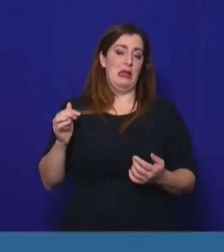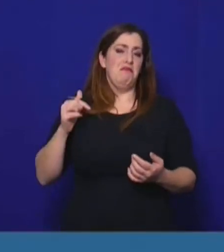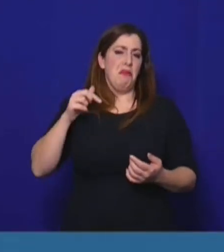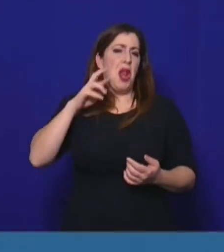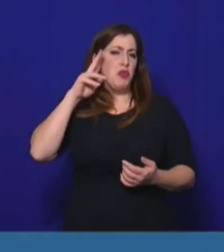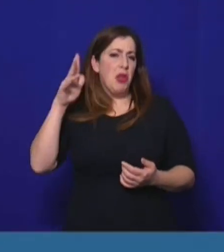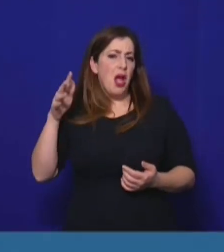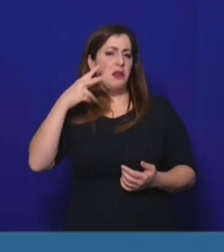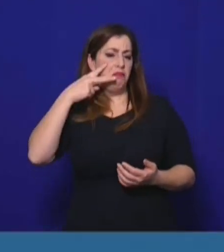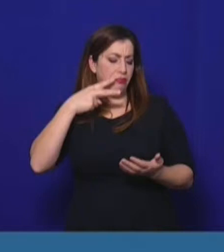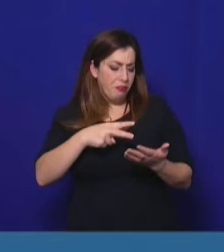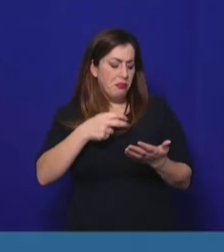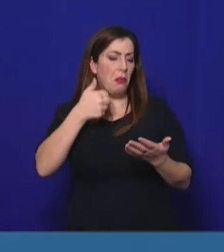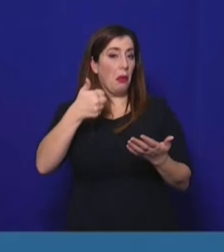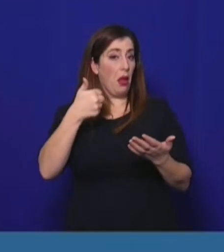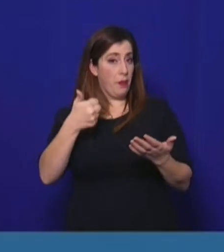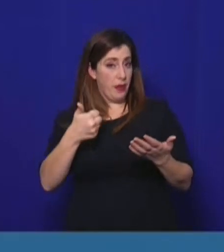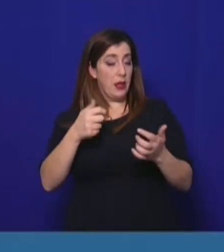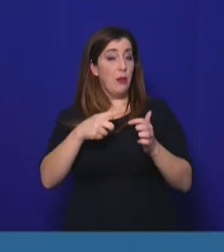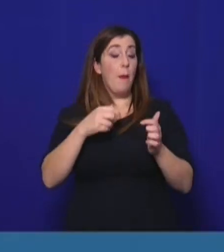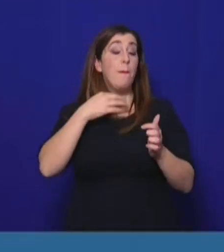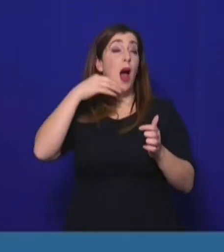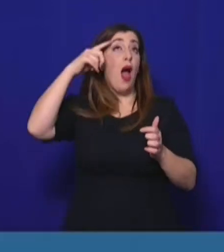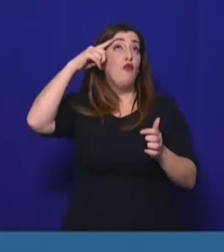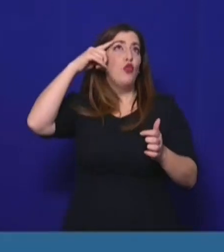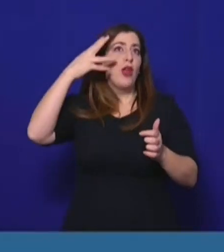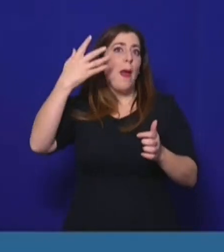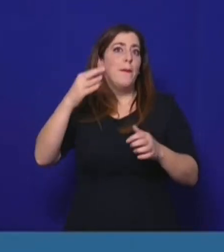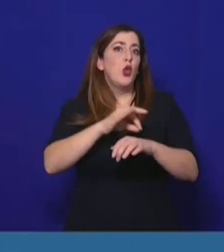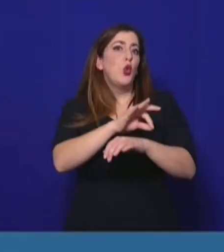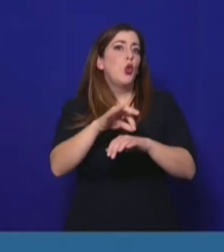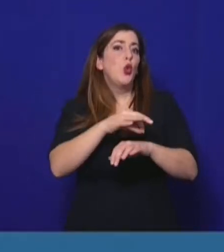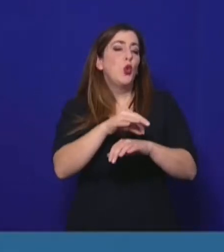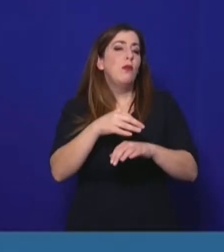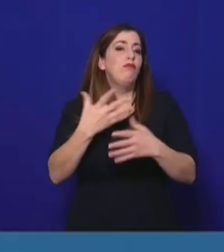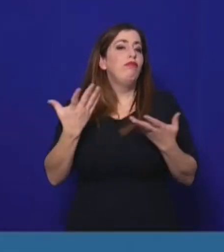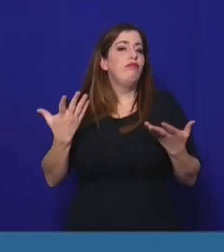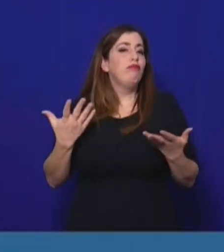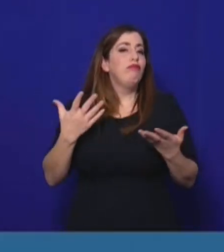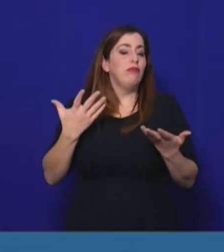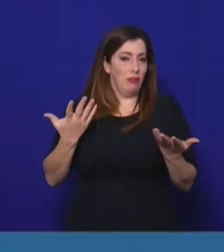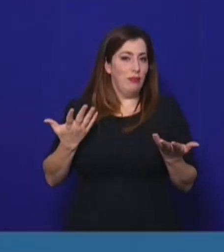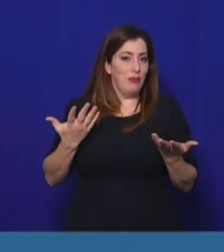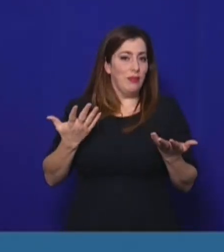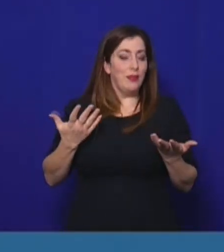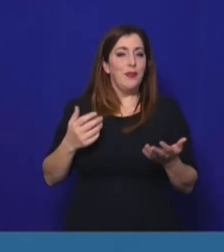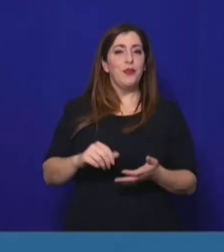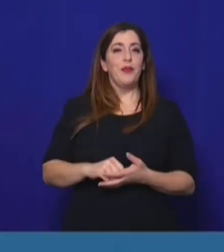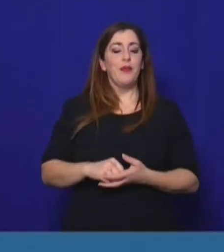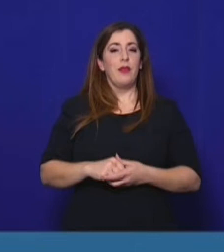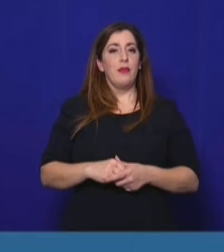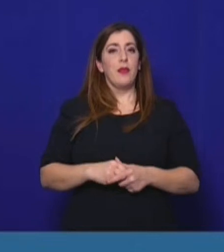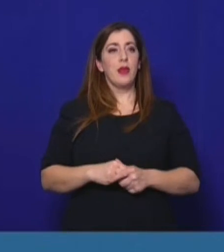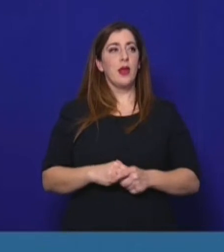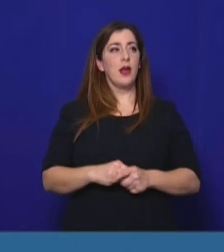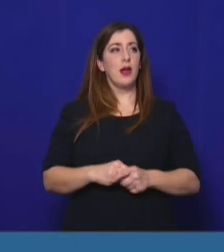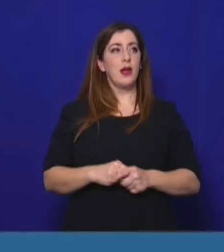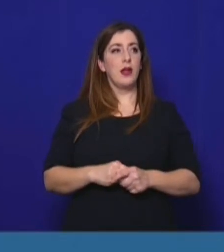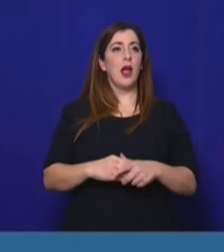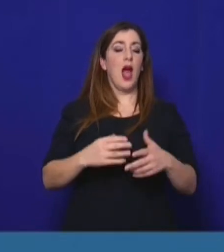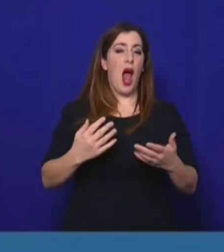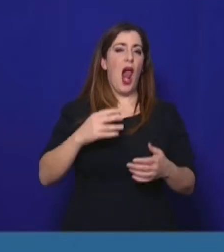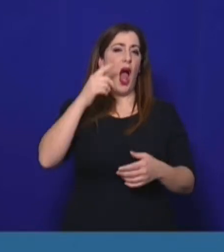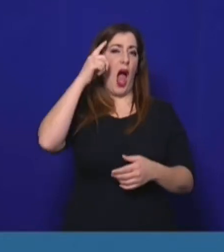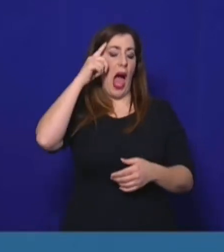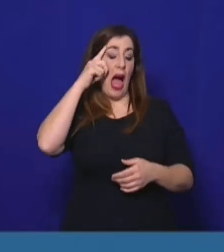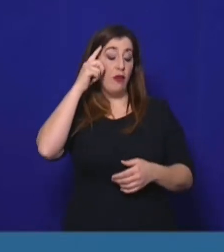jdum dan l-immunità ta' dan il-vaccine li propju għandna. Li nafu huwa kemm huwa